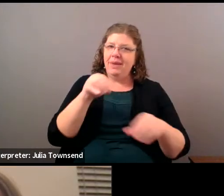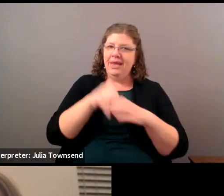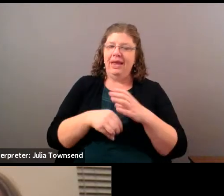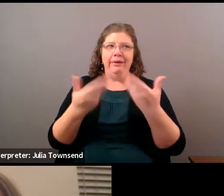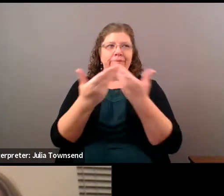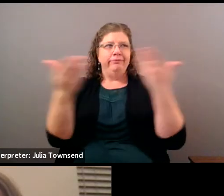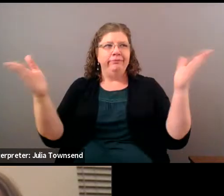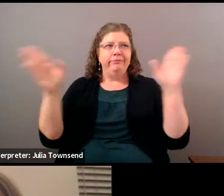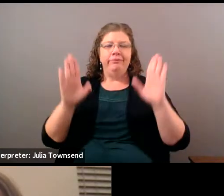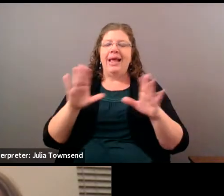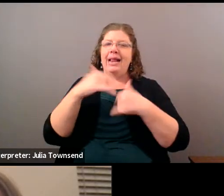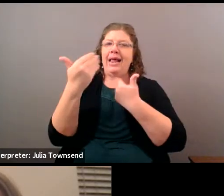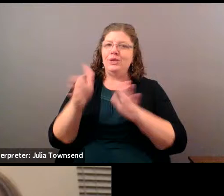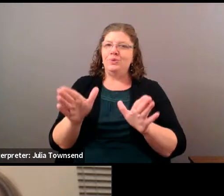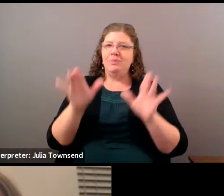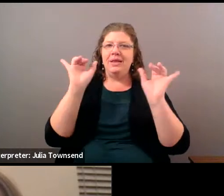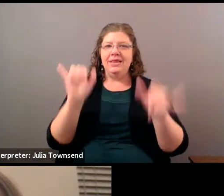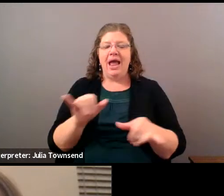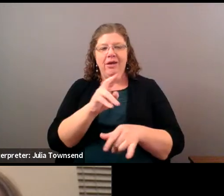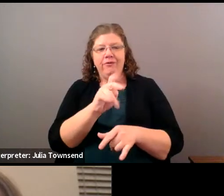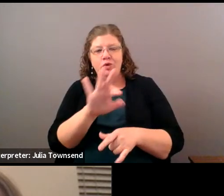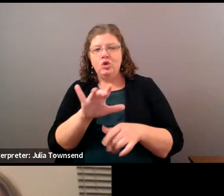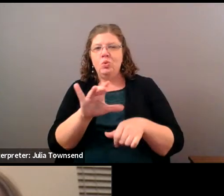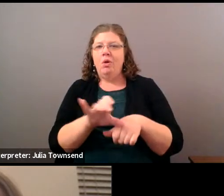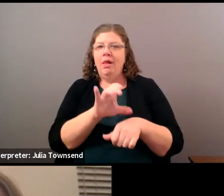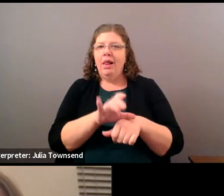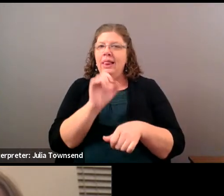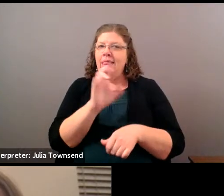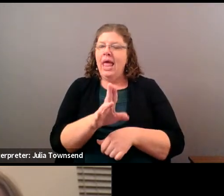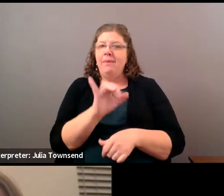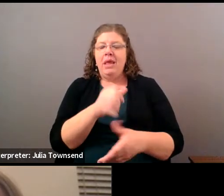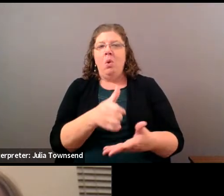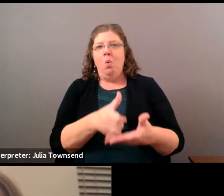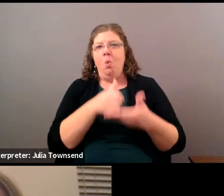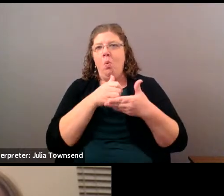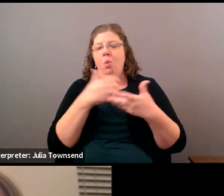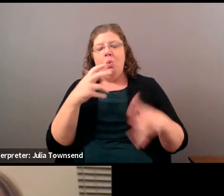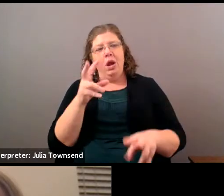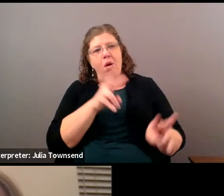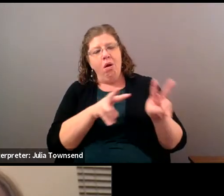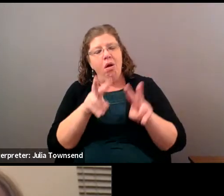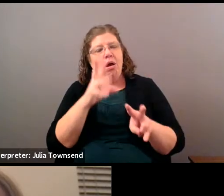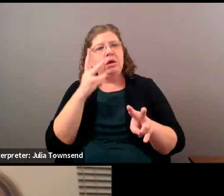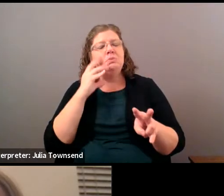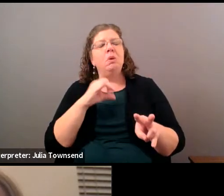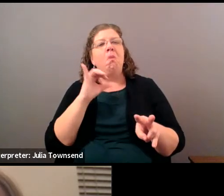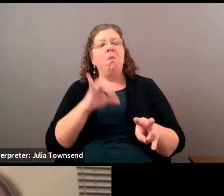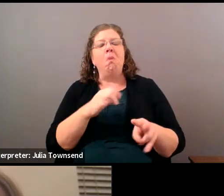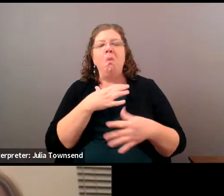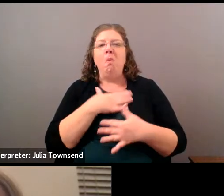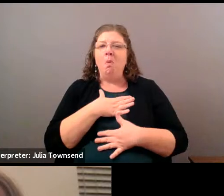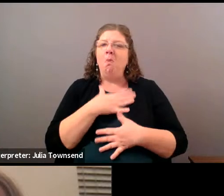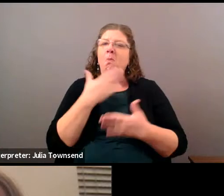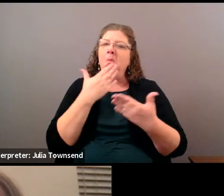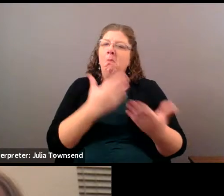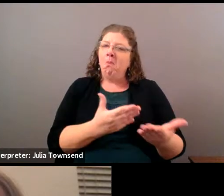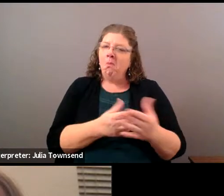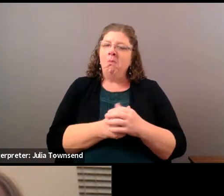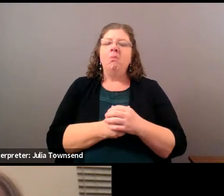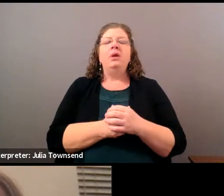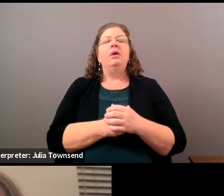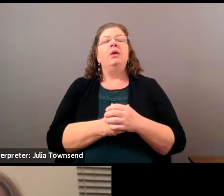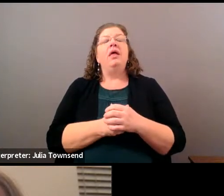classroom the way you can in this virtual lab. So that was just something that we got to observe and experience and appreciate. I wanted to highlight that this